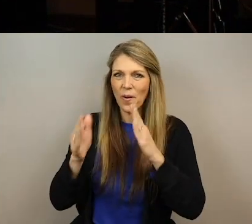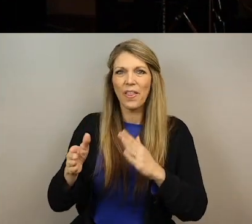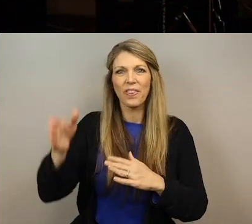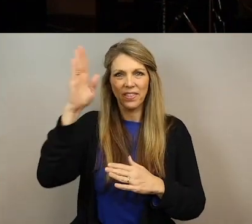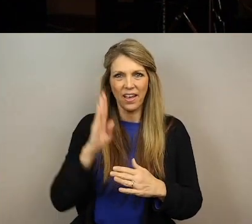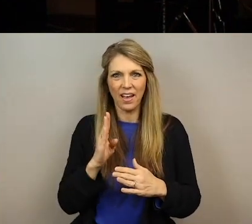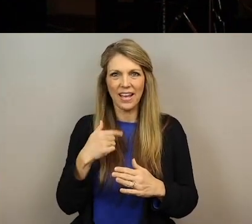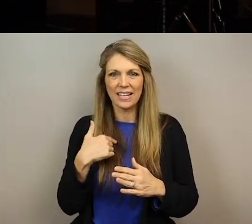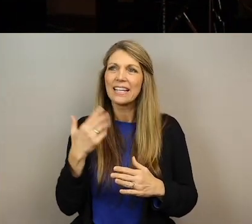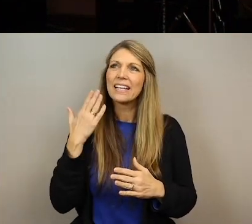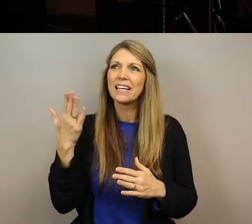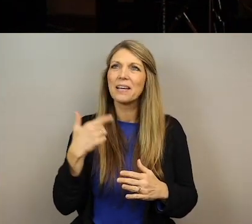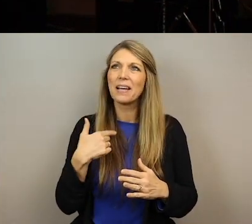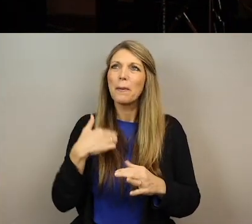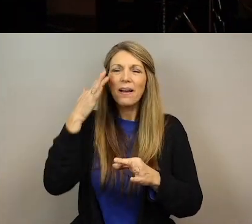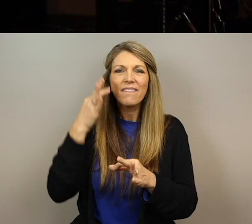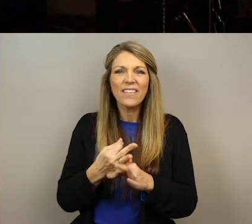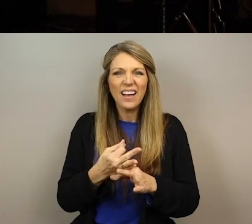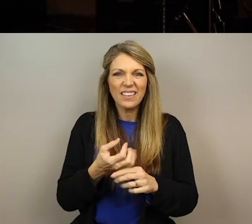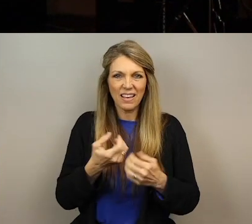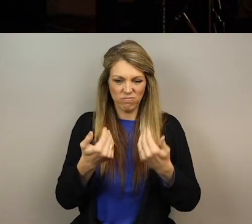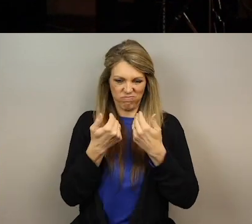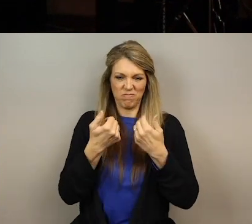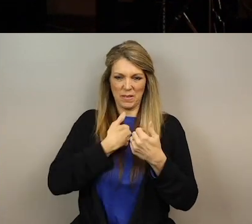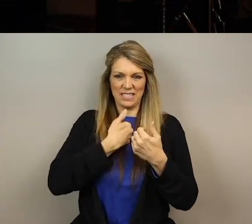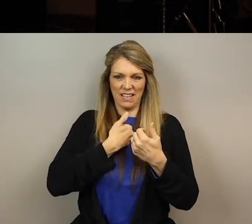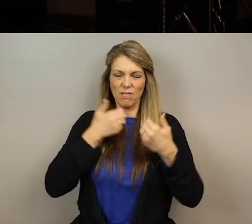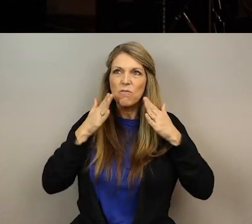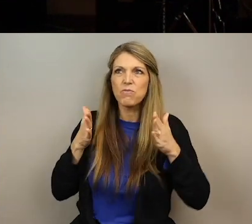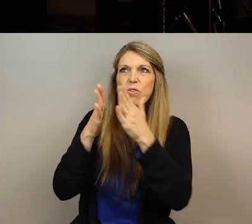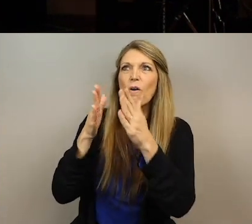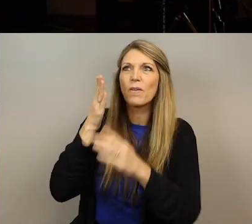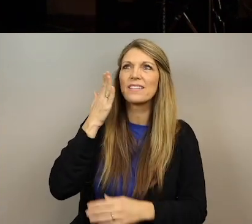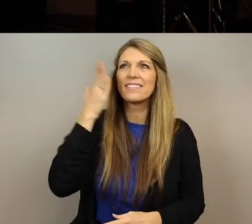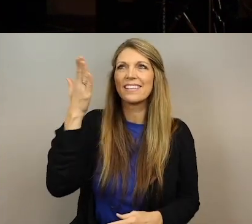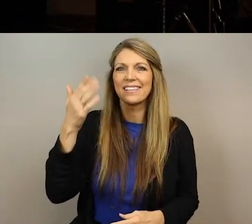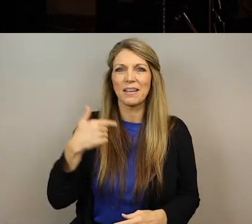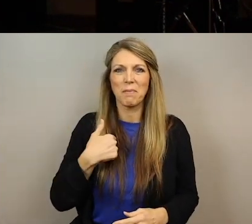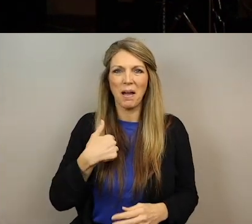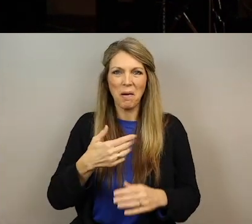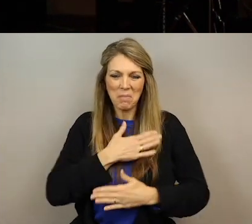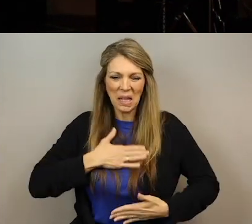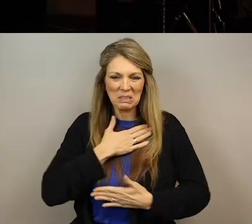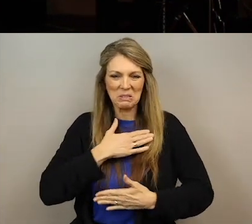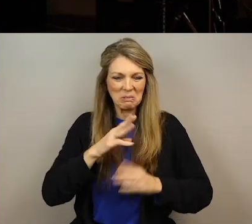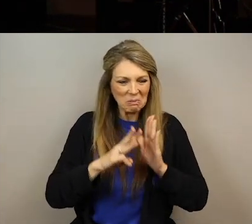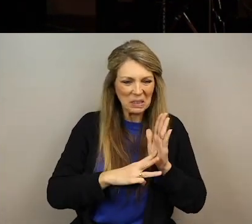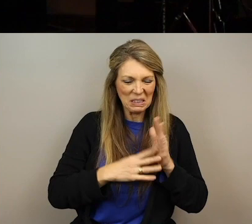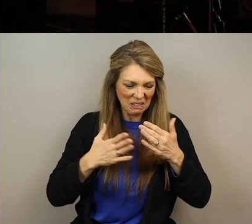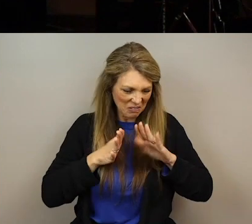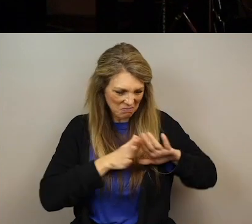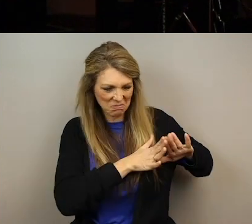embrace Him. I want to turn my faith from myself and from my own abilities, from my own will, to my own pleasure, and I want to